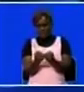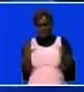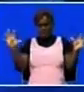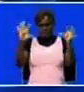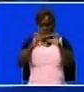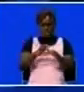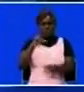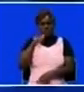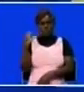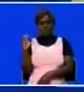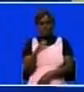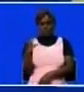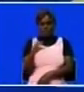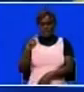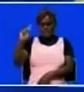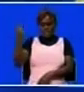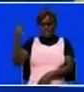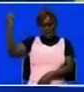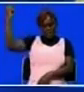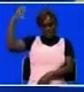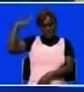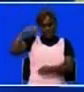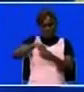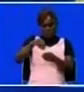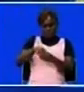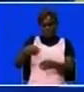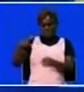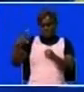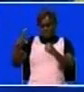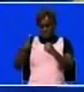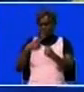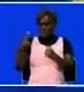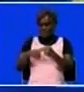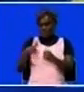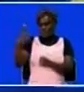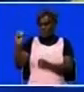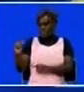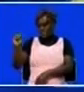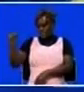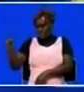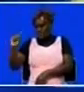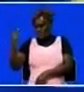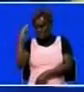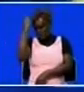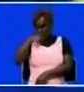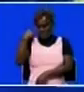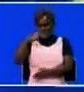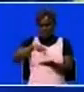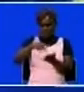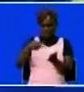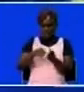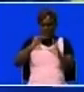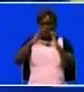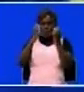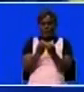connection of new customers. So far, Kenya Power has invested 720 million shillings in the first phase of the project, while the World Bank